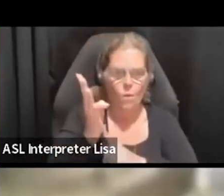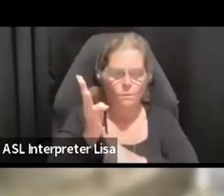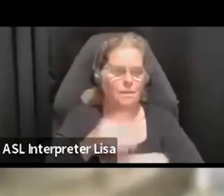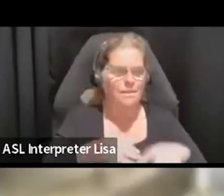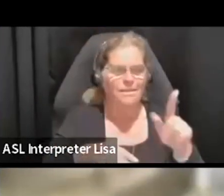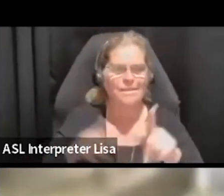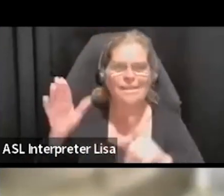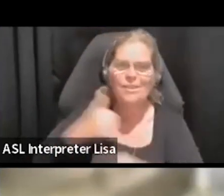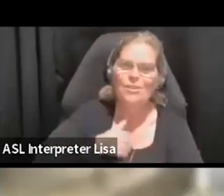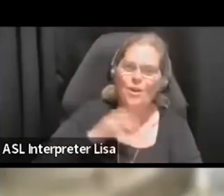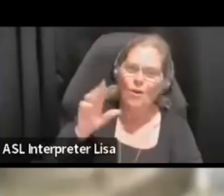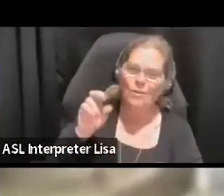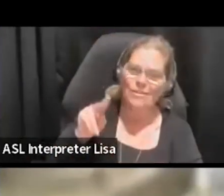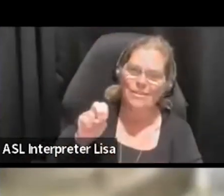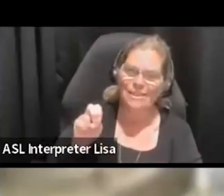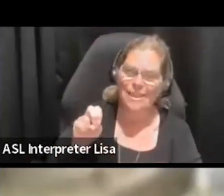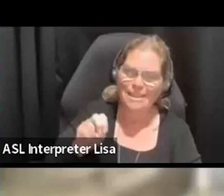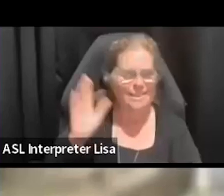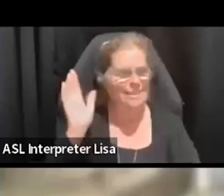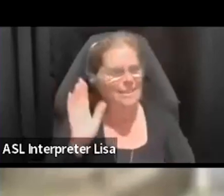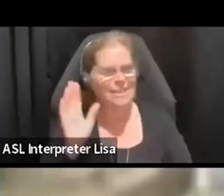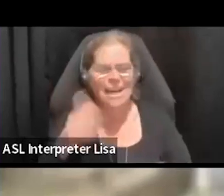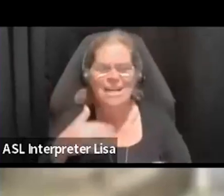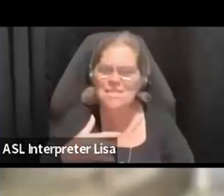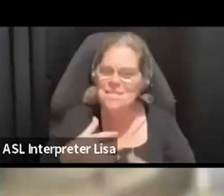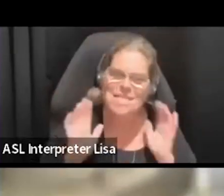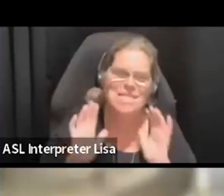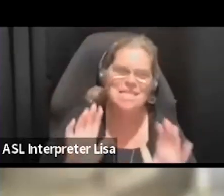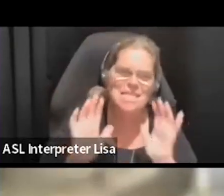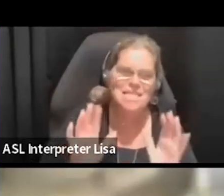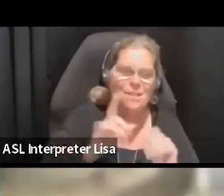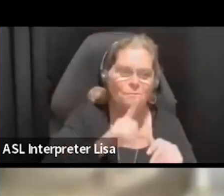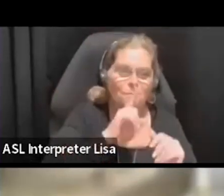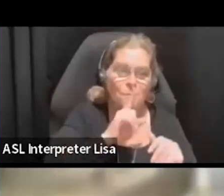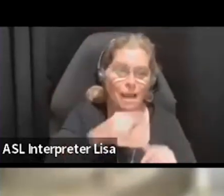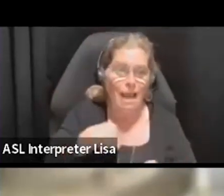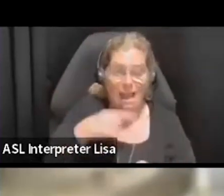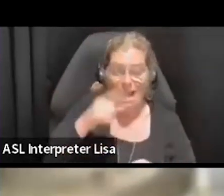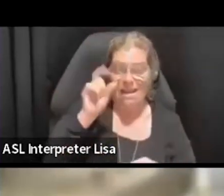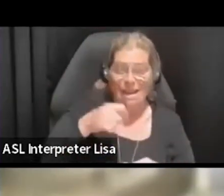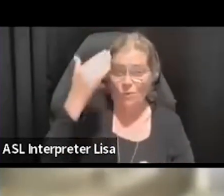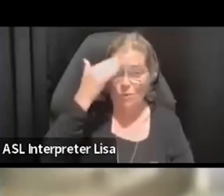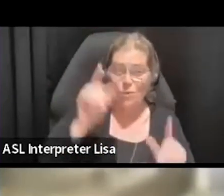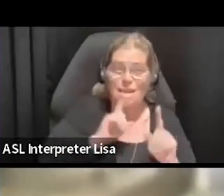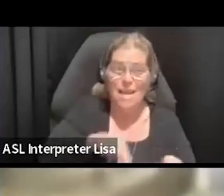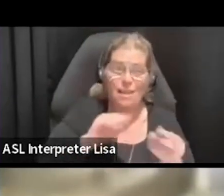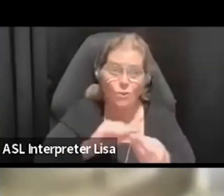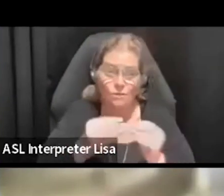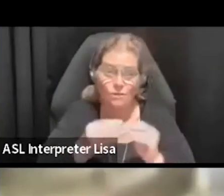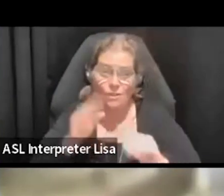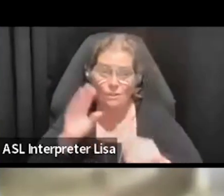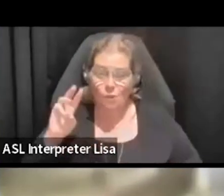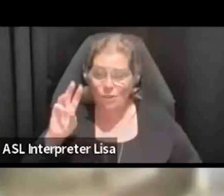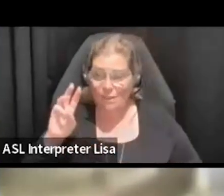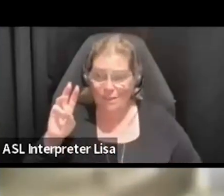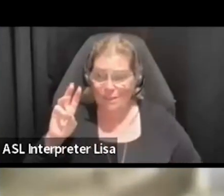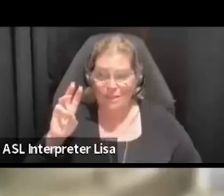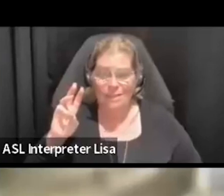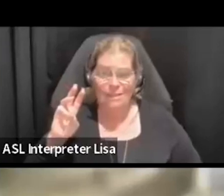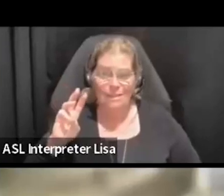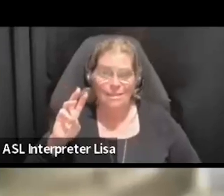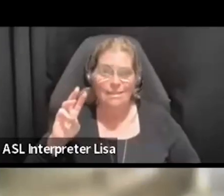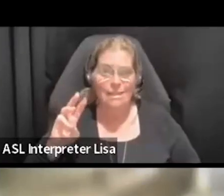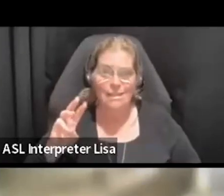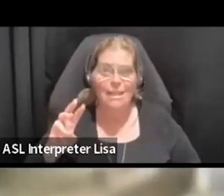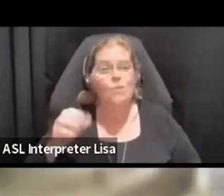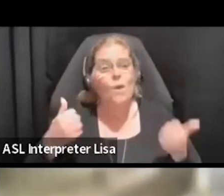I'm sorry, Renee. I don't mean to be ruthless. I personally need to know the answer to number 6. And well, see, that's what I was